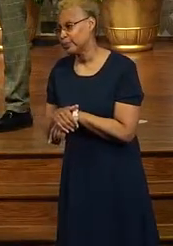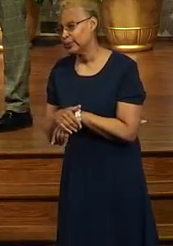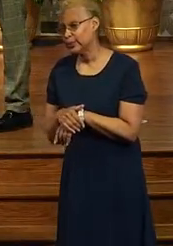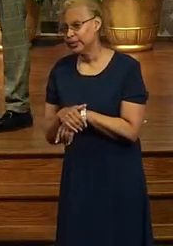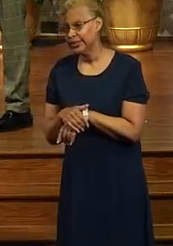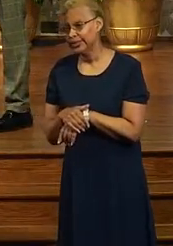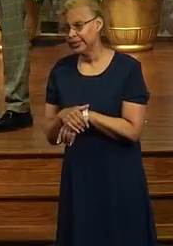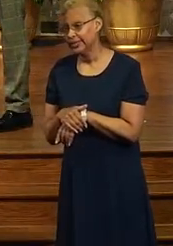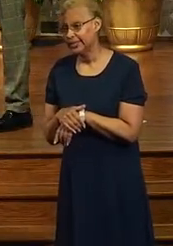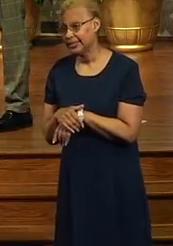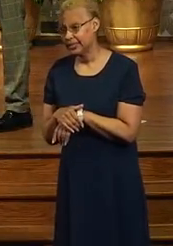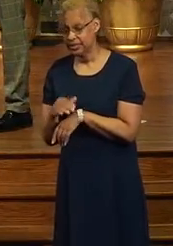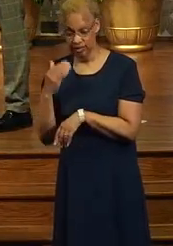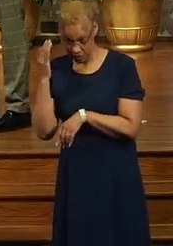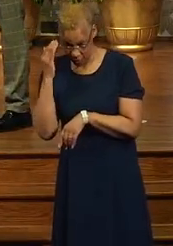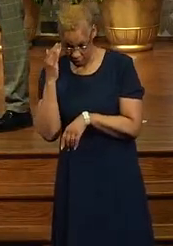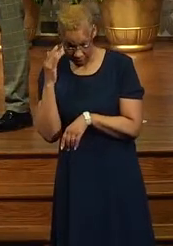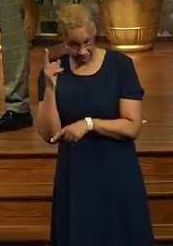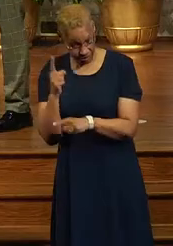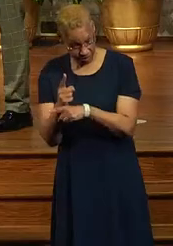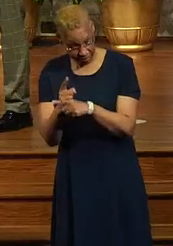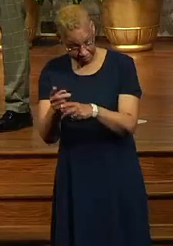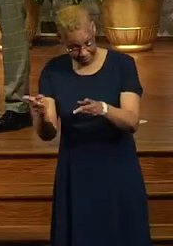to know that I'm in the right house.